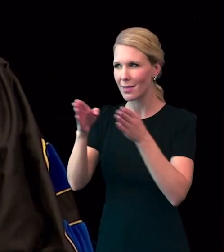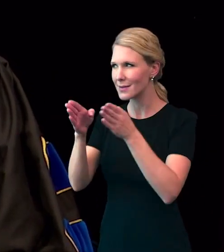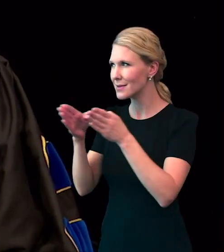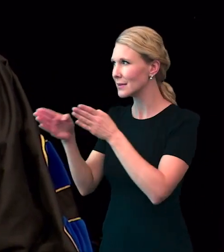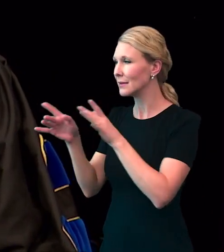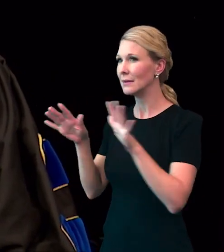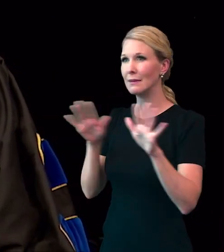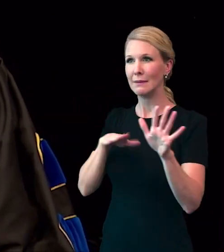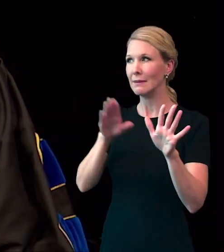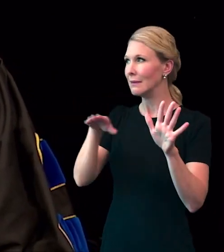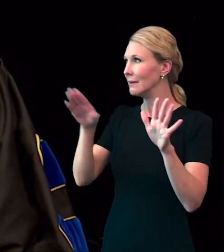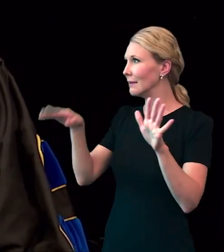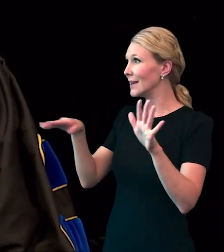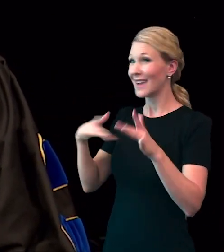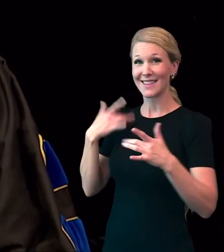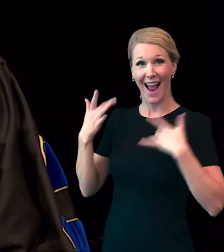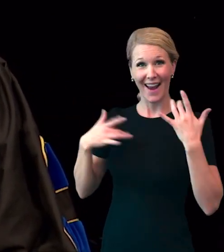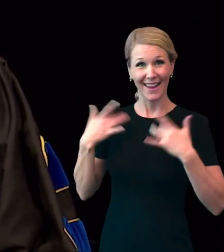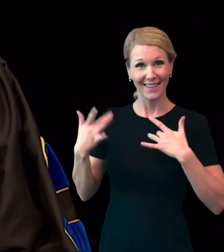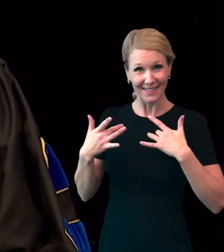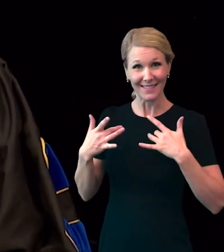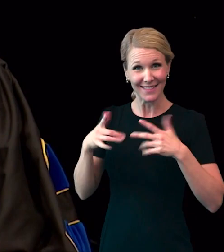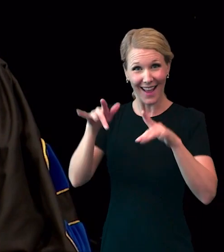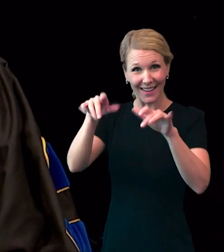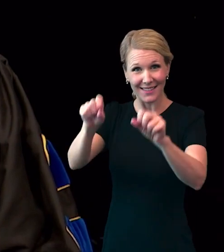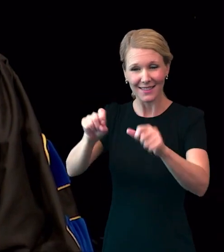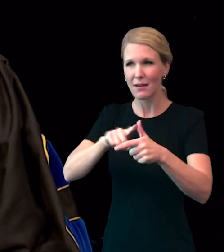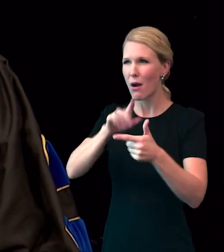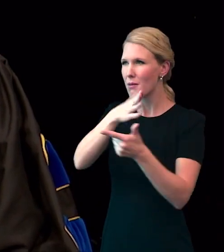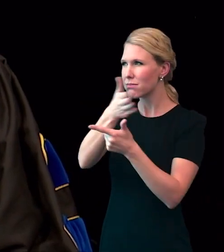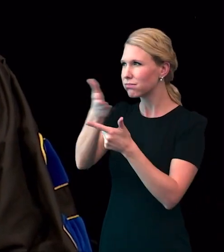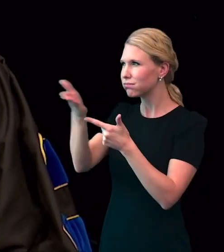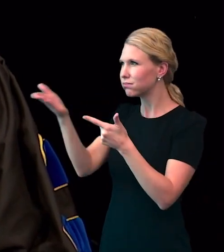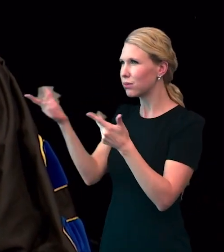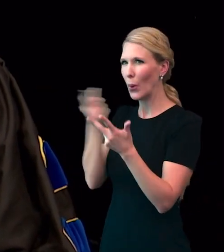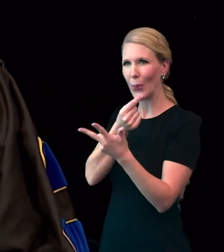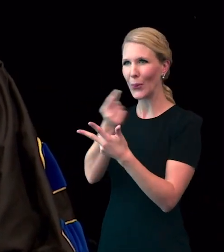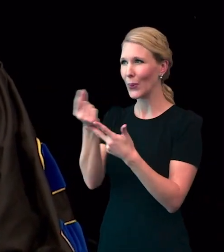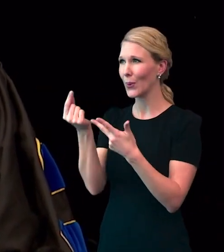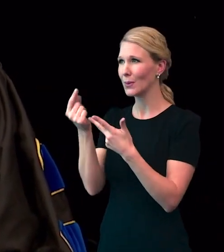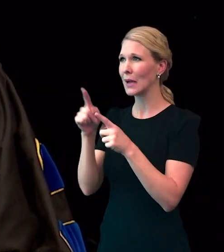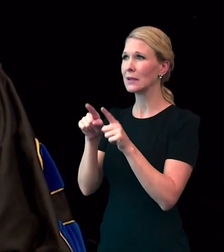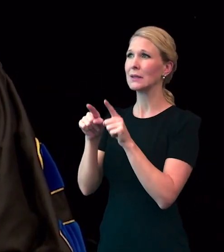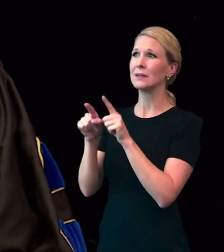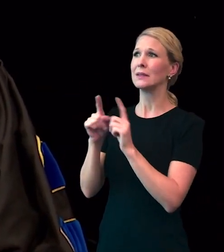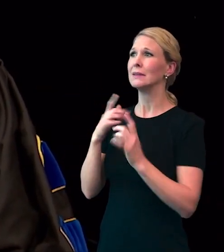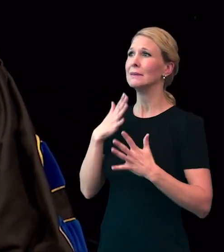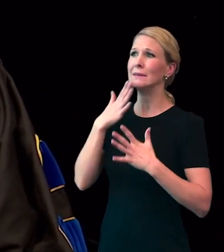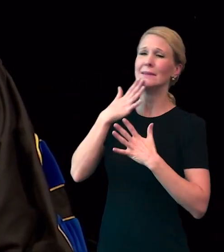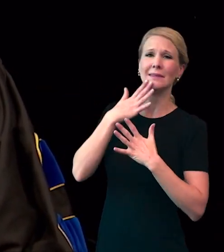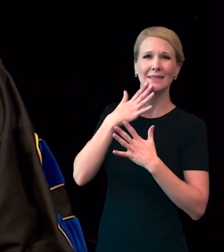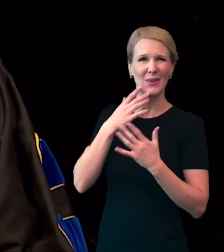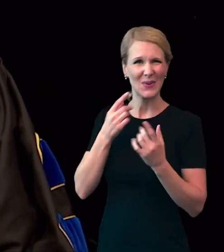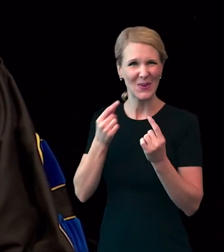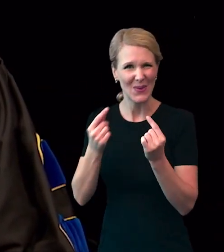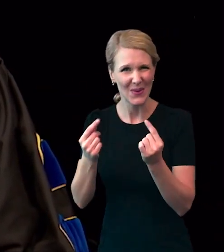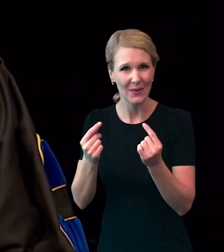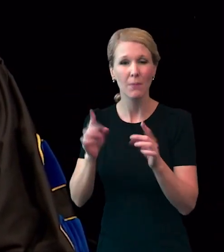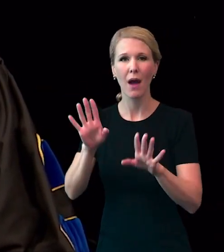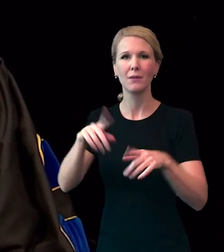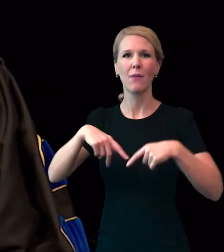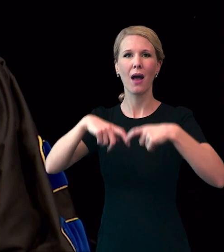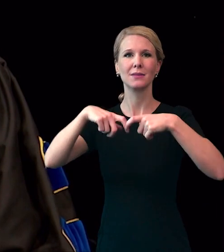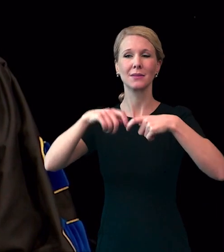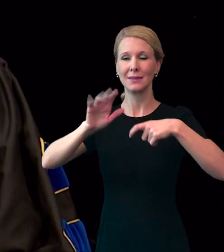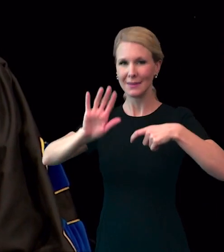follow. That is an exciting, amazing vista, but also probably unsettling, uncertain. Don't forget to pause and savor